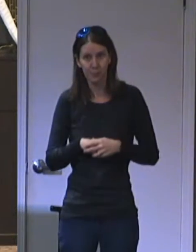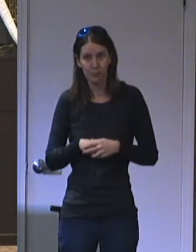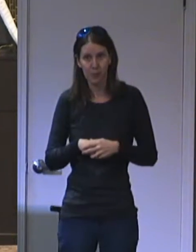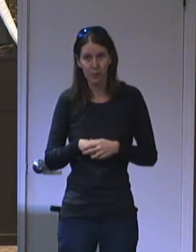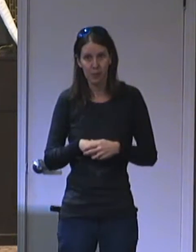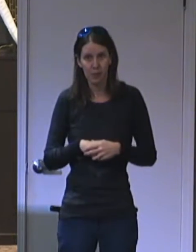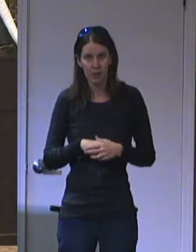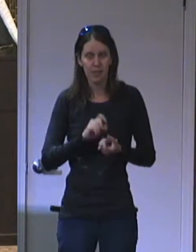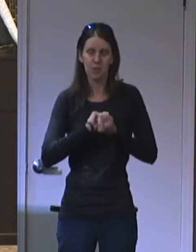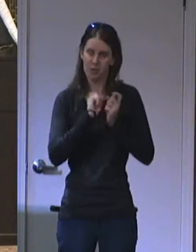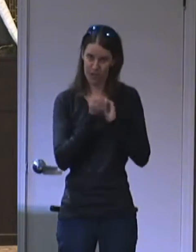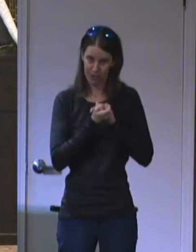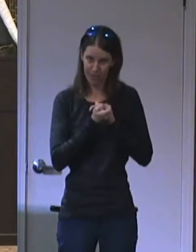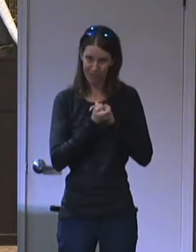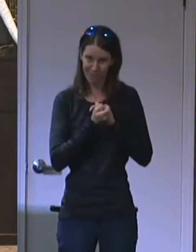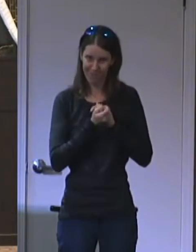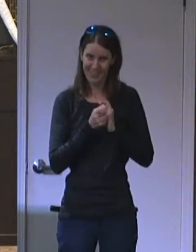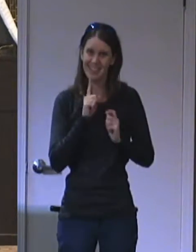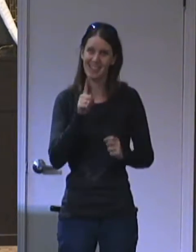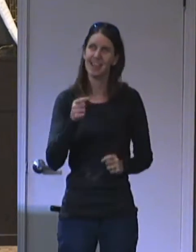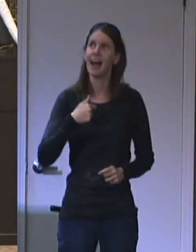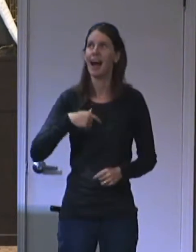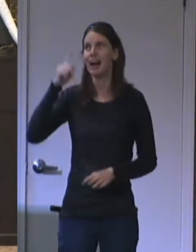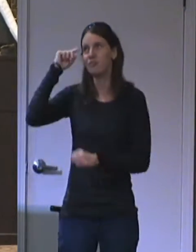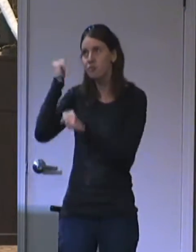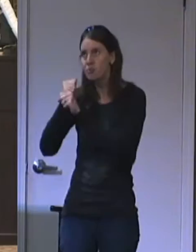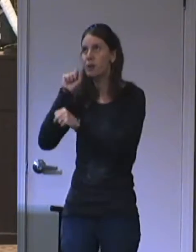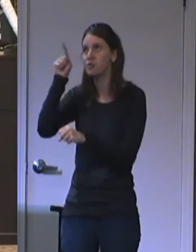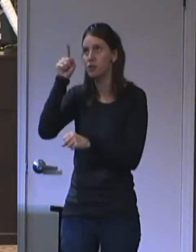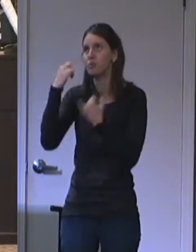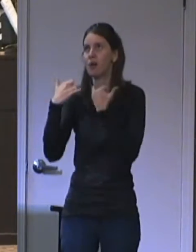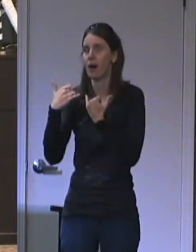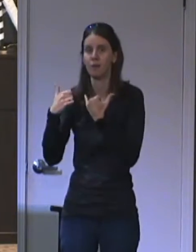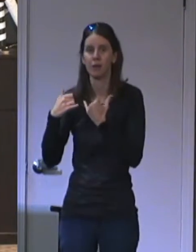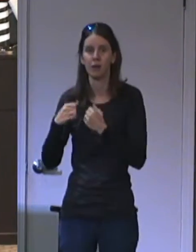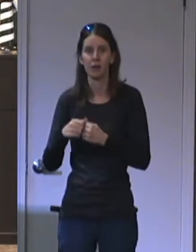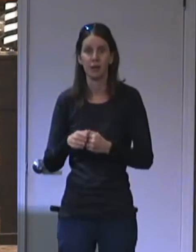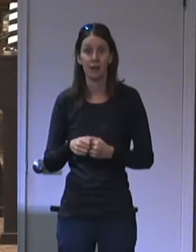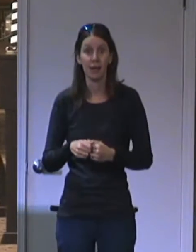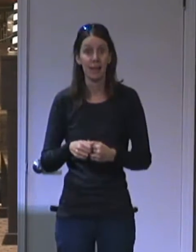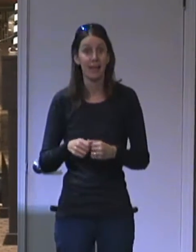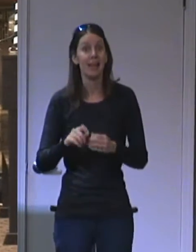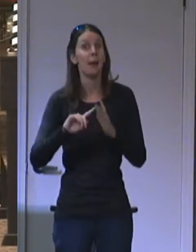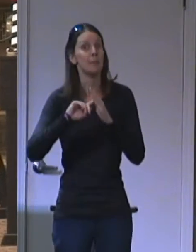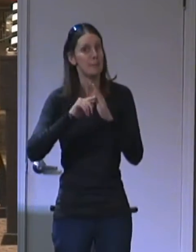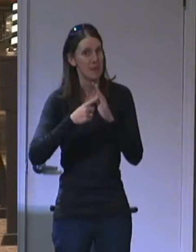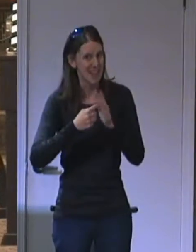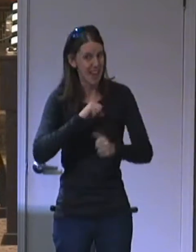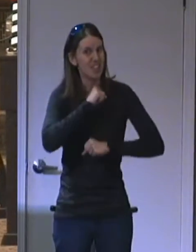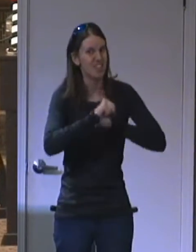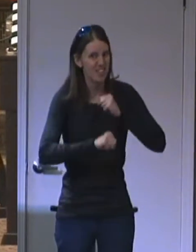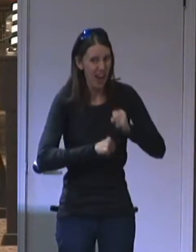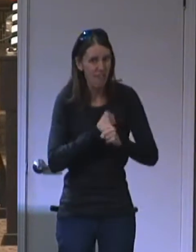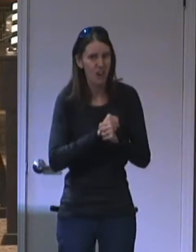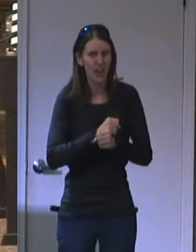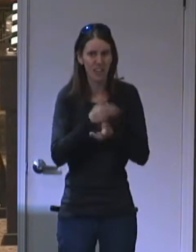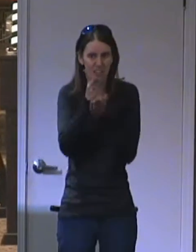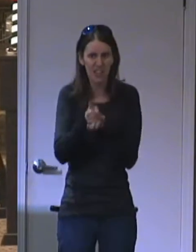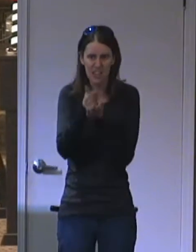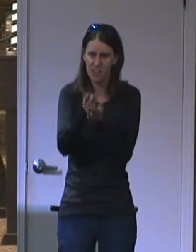And so he turned his life and said, I'm going to trust God. That's when he began to suffer all the loss, shipwrecks and beatings and